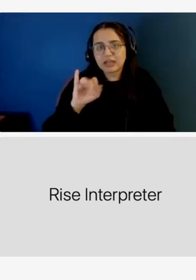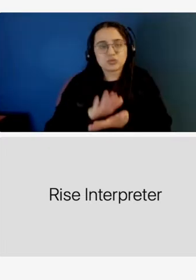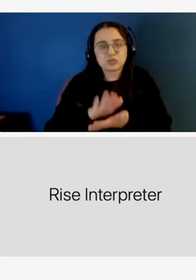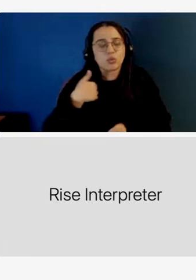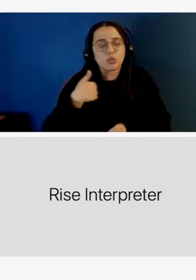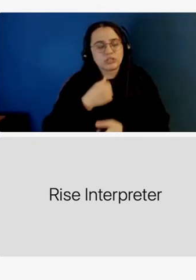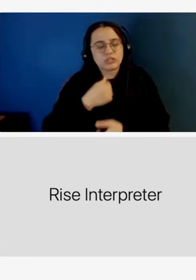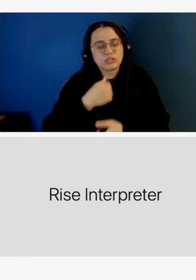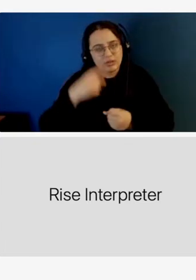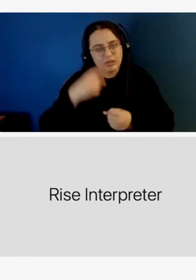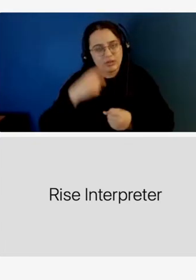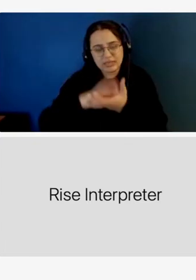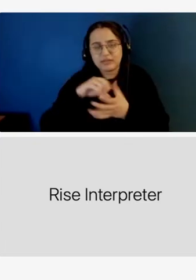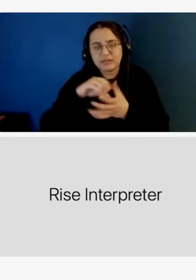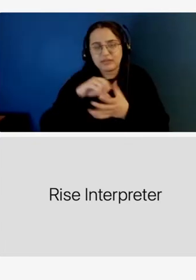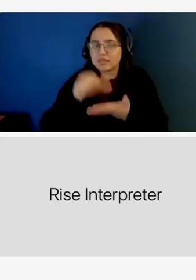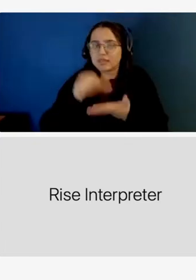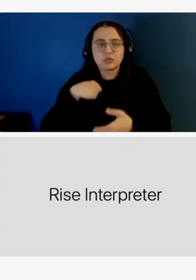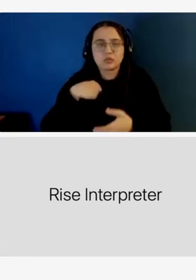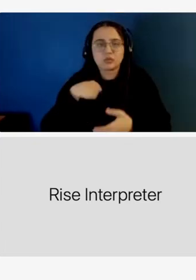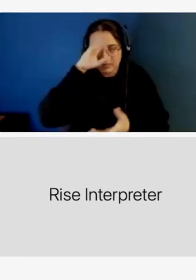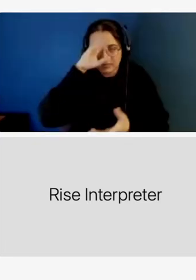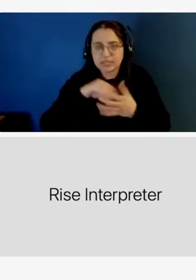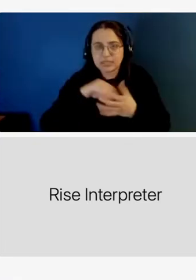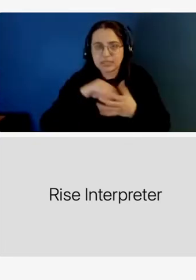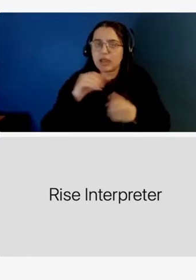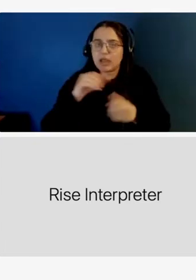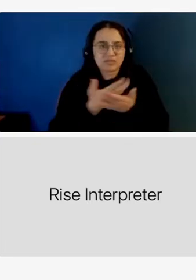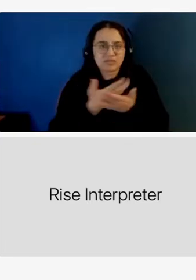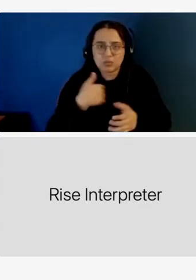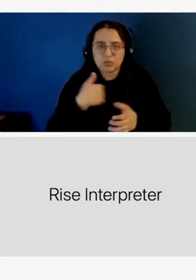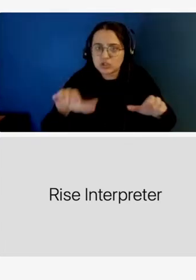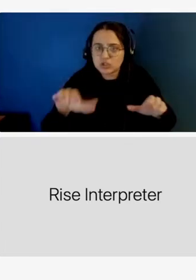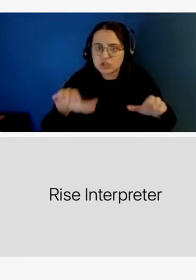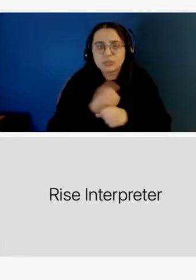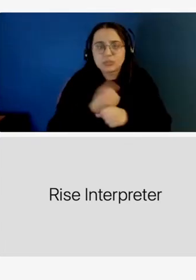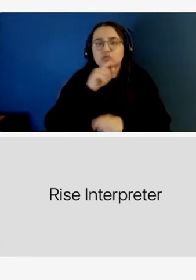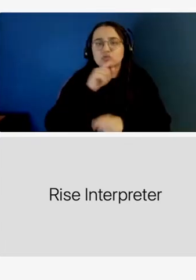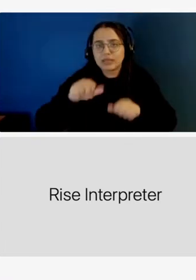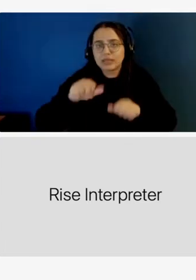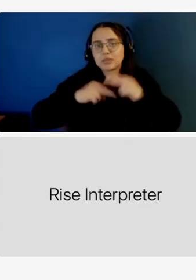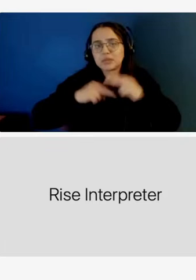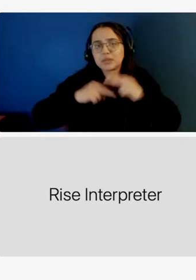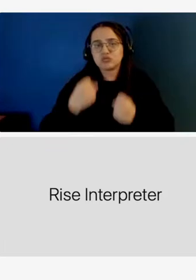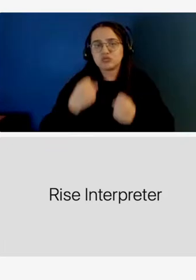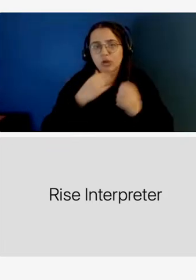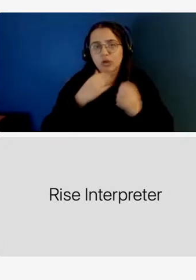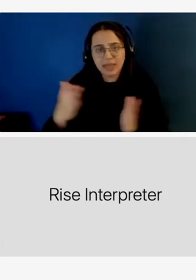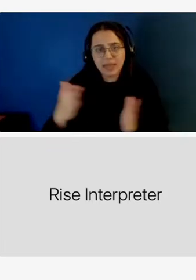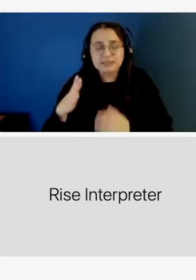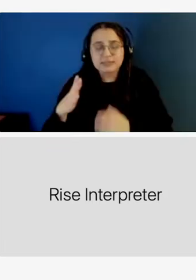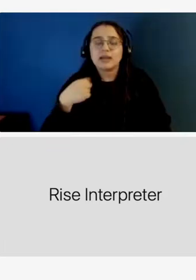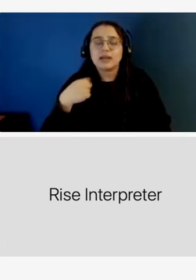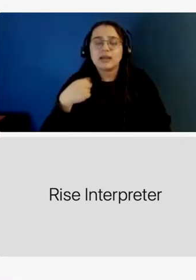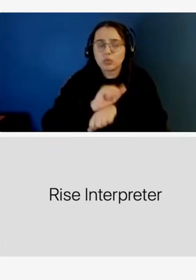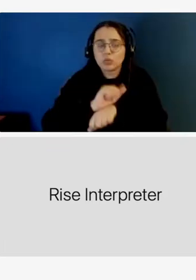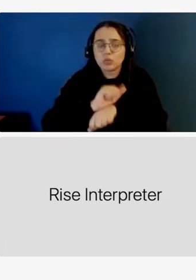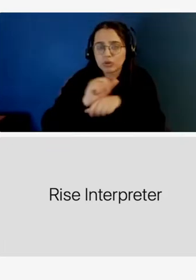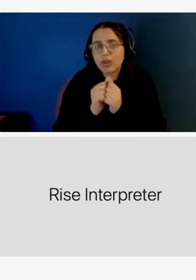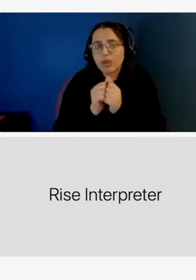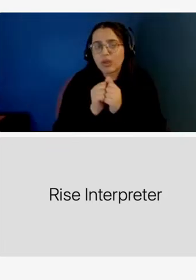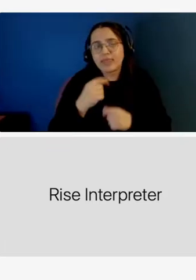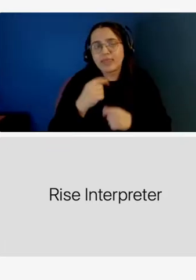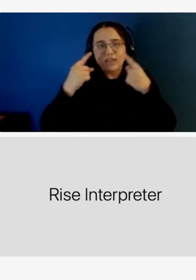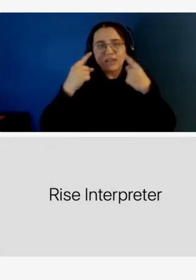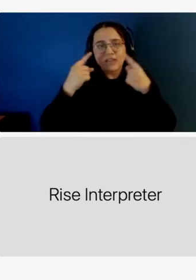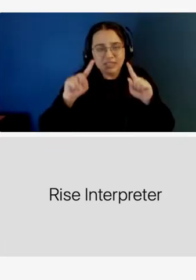they're building strong plans. We're working with the Educator Effectiveness Block Grant. We currently have a group of